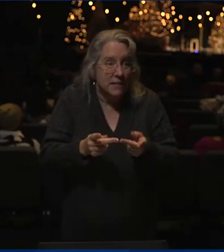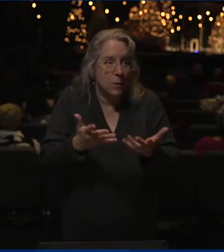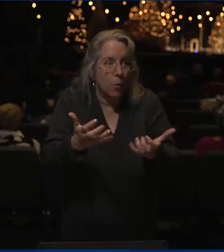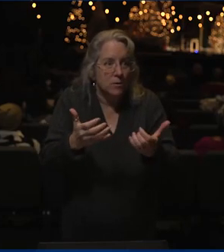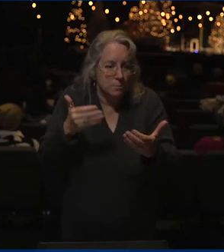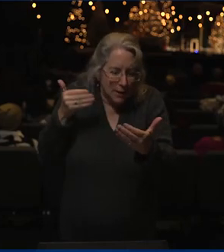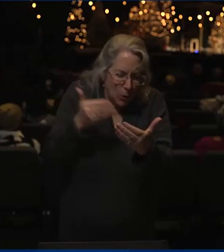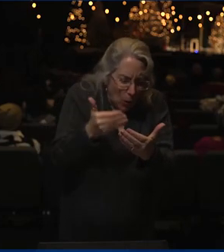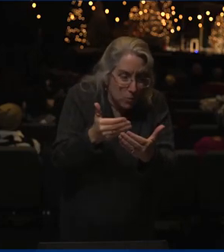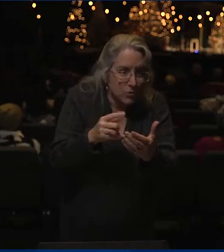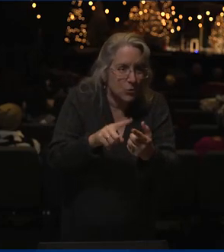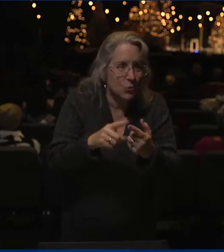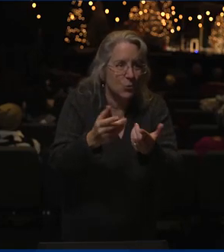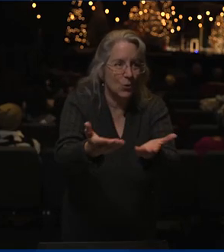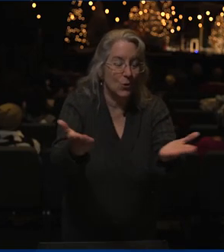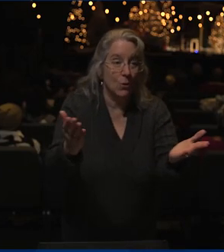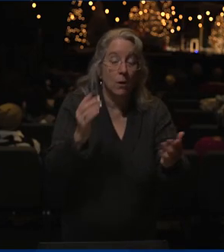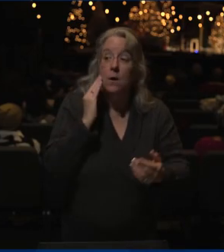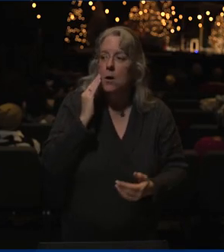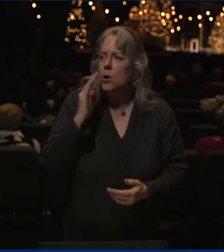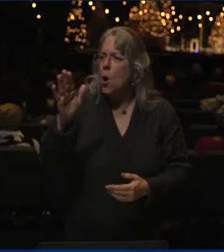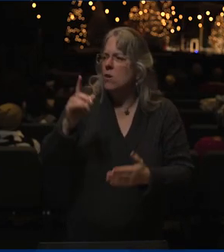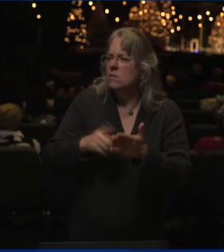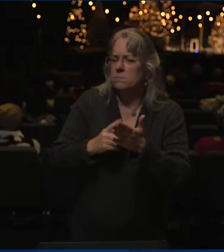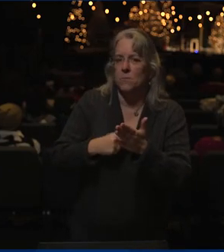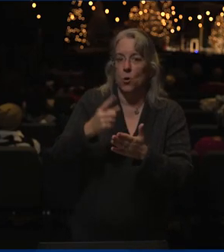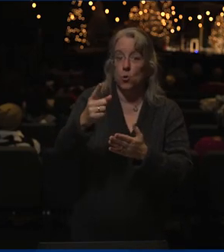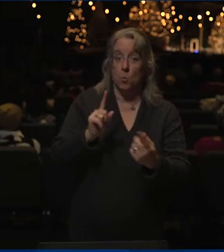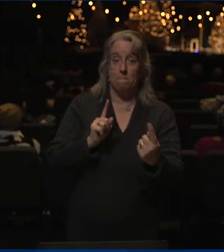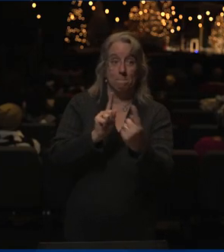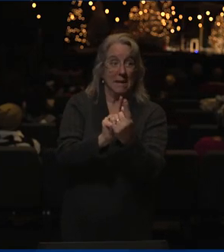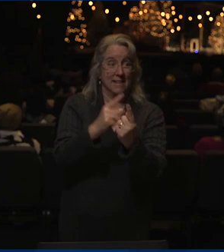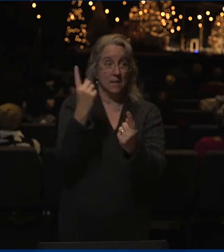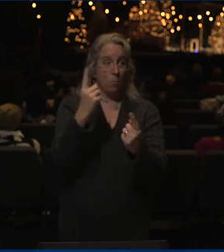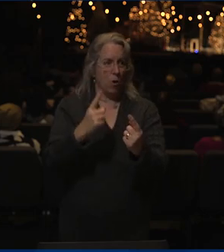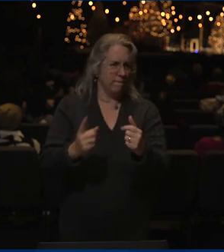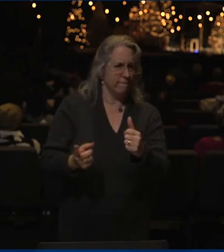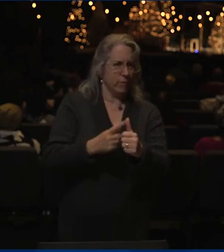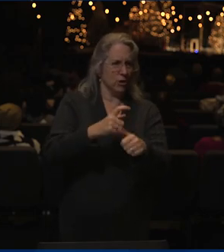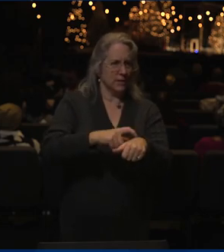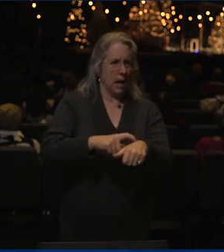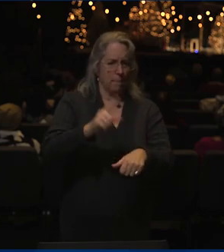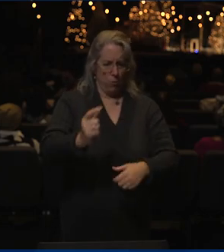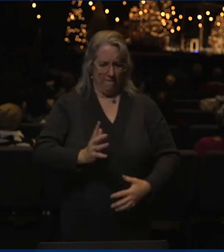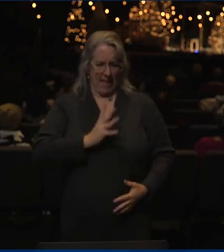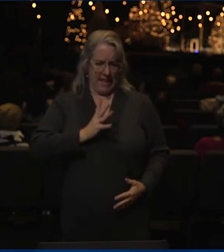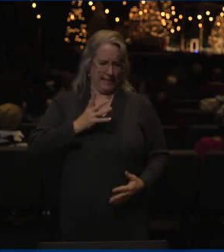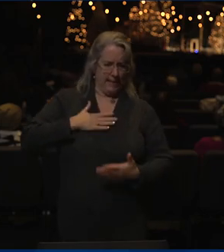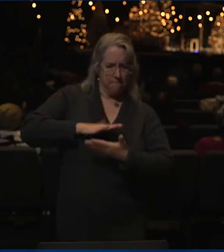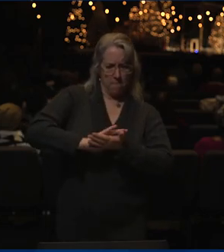to someone, you get all fancy and you get all nice and you get the firm handshake and you look them in the eye?